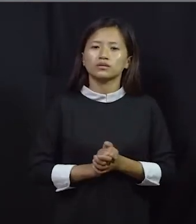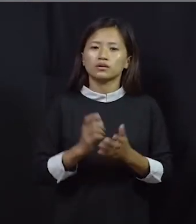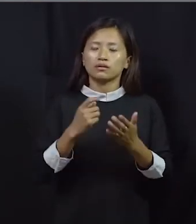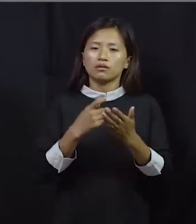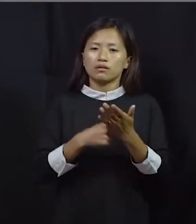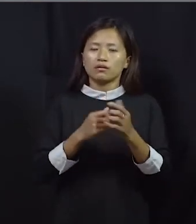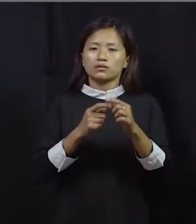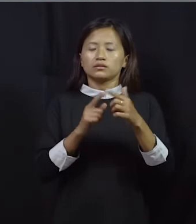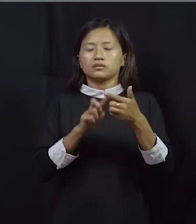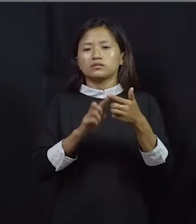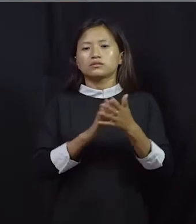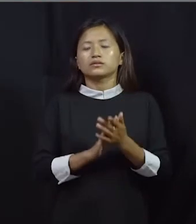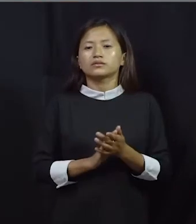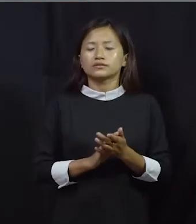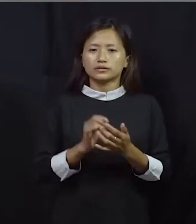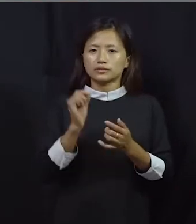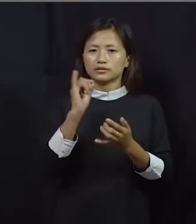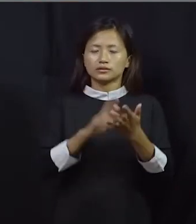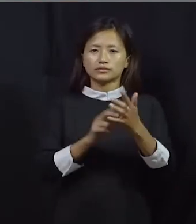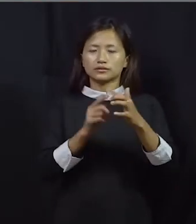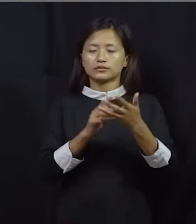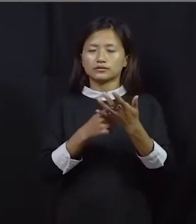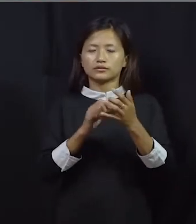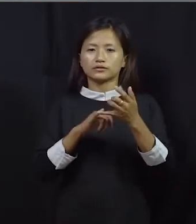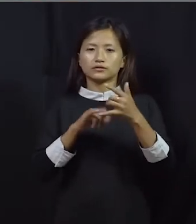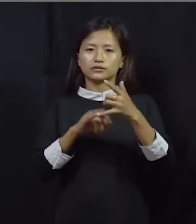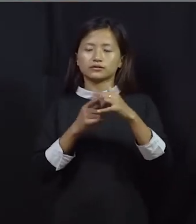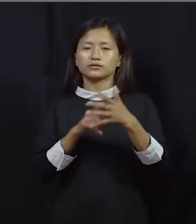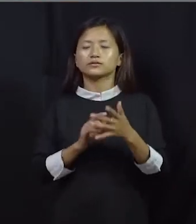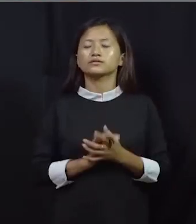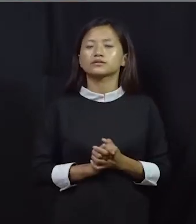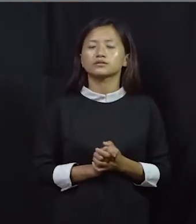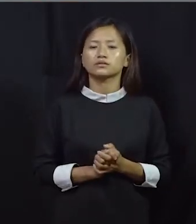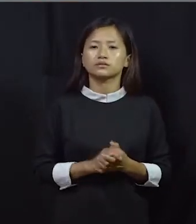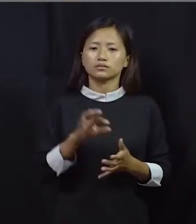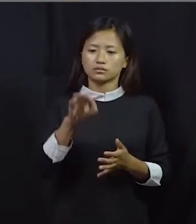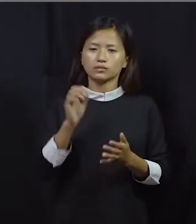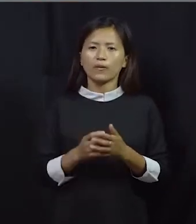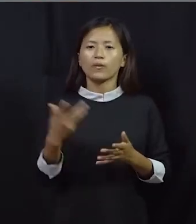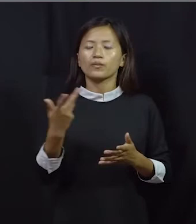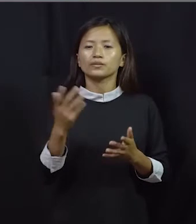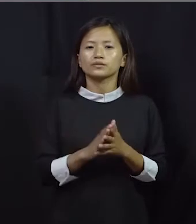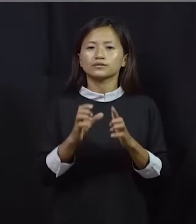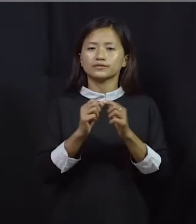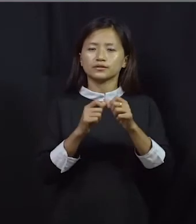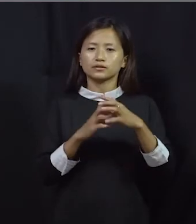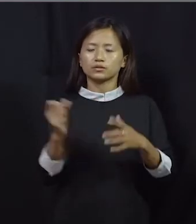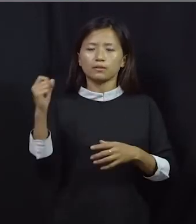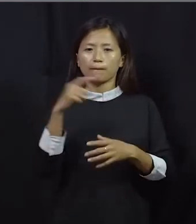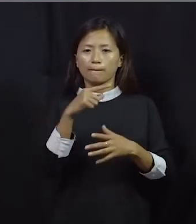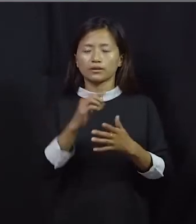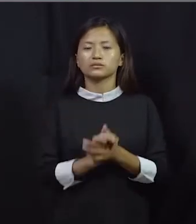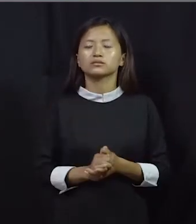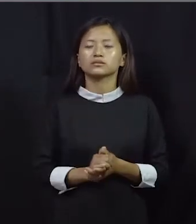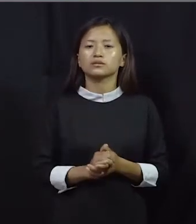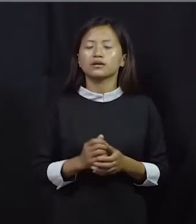interest may not be mentioned. Therefore, you will have to ascertain on which date or in which month the